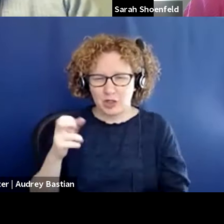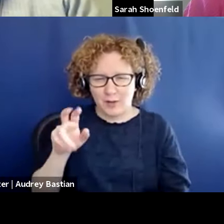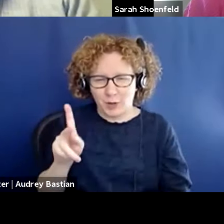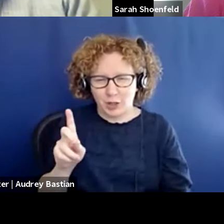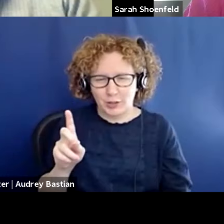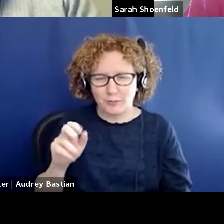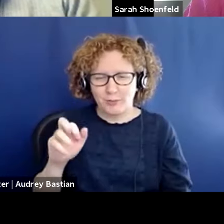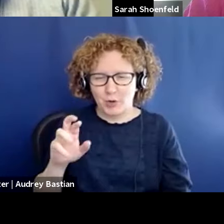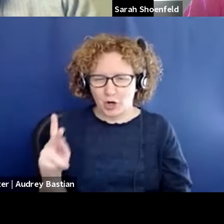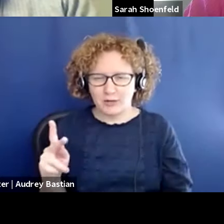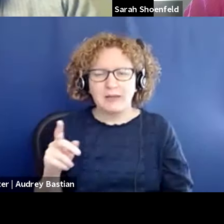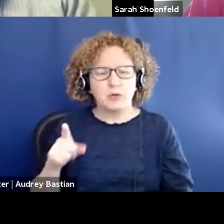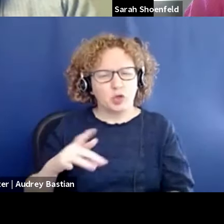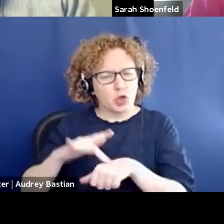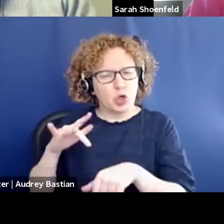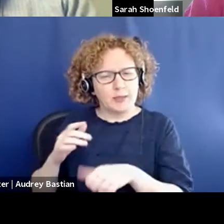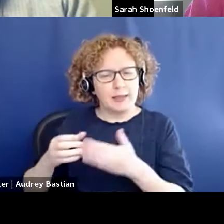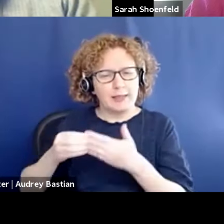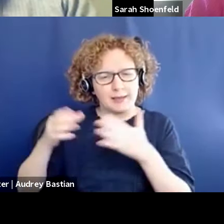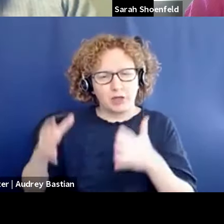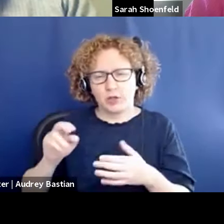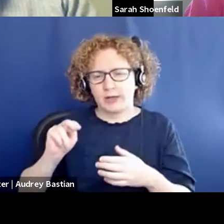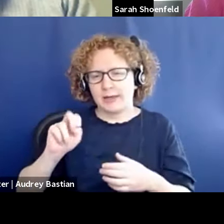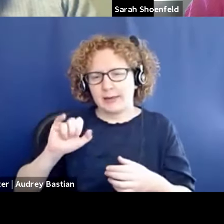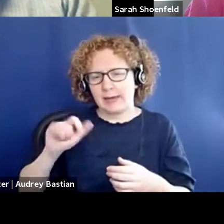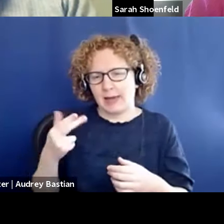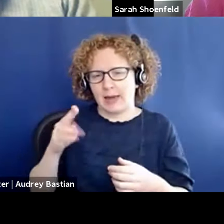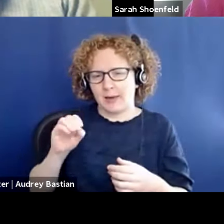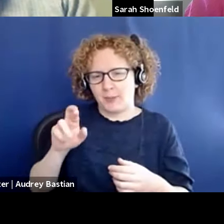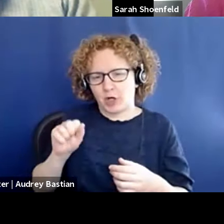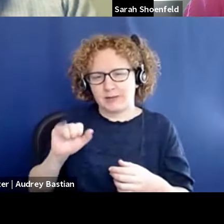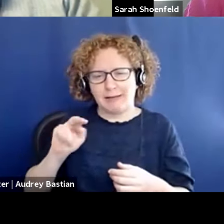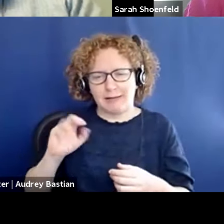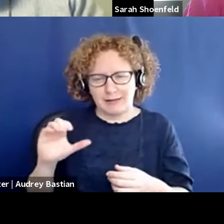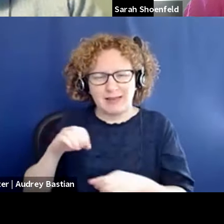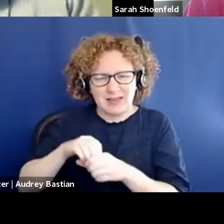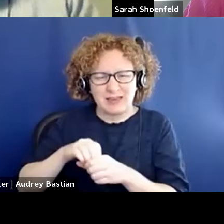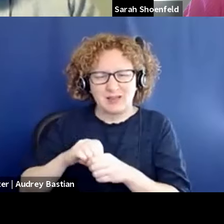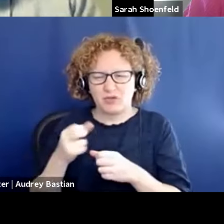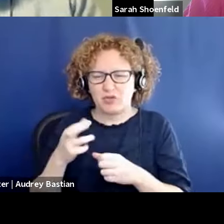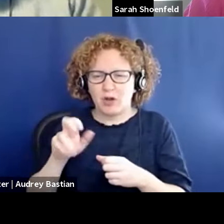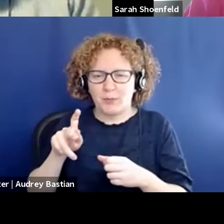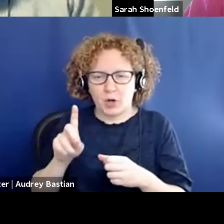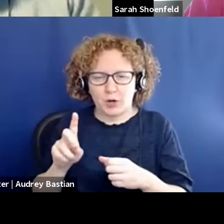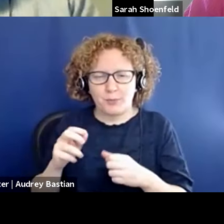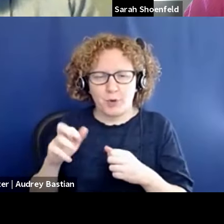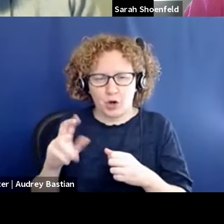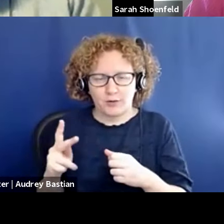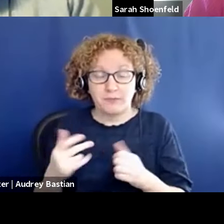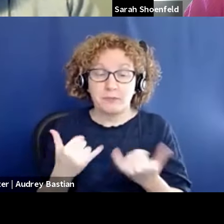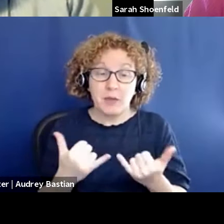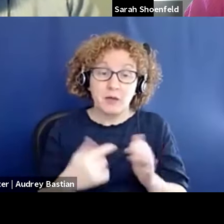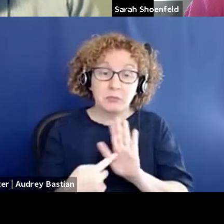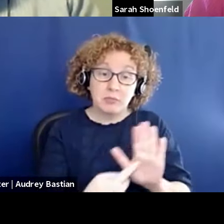He was an early leader of the group Neighbors Inc. In Shepherd Park, which we'll discuss later. But for now, I'm gonna play a clip where he describes